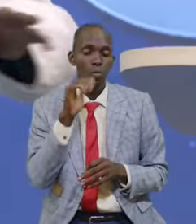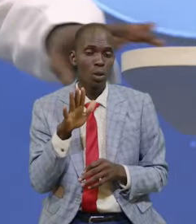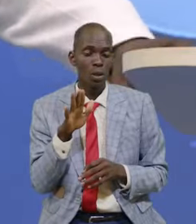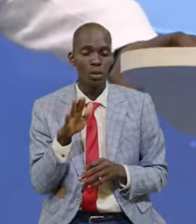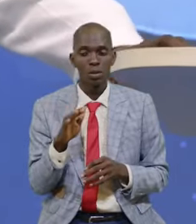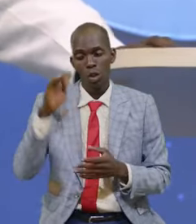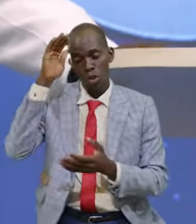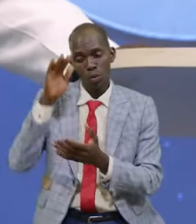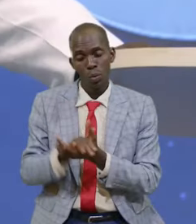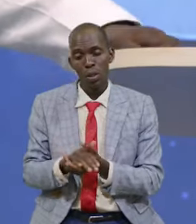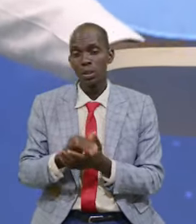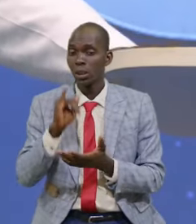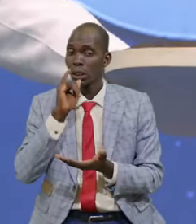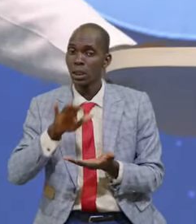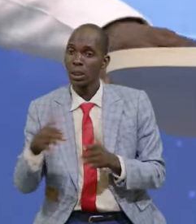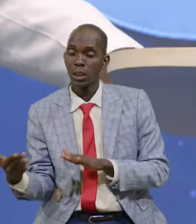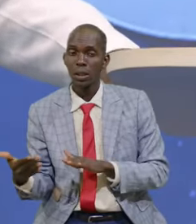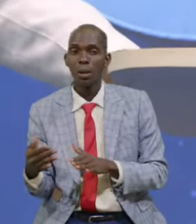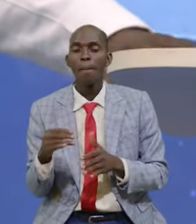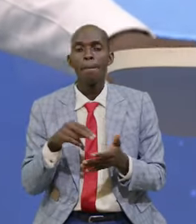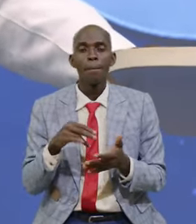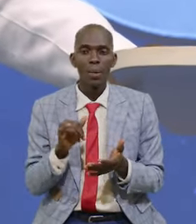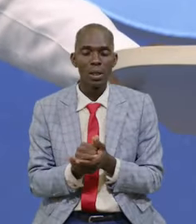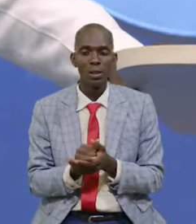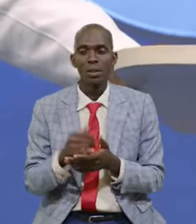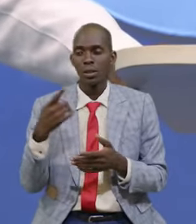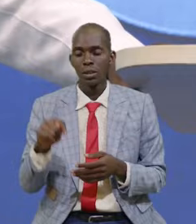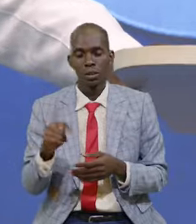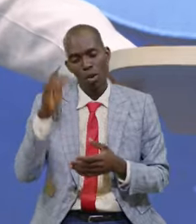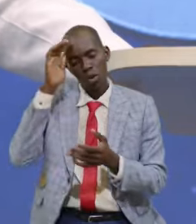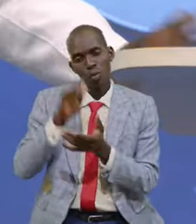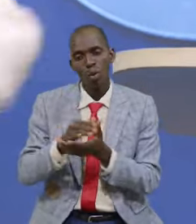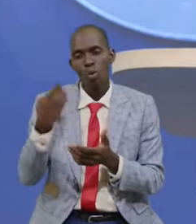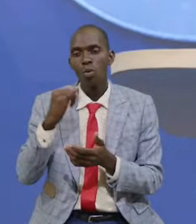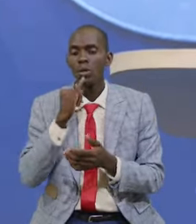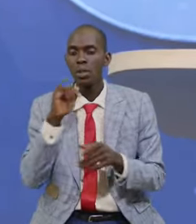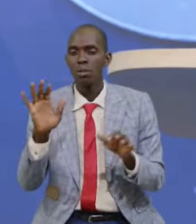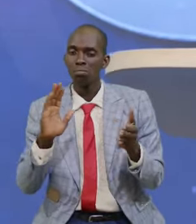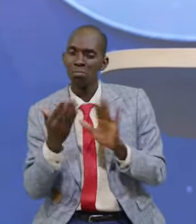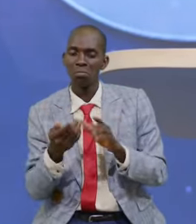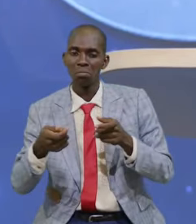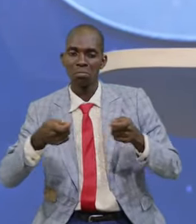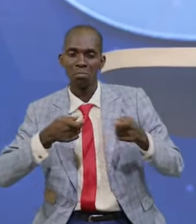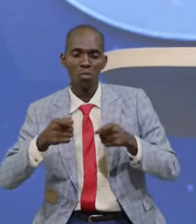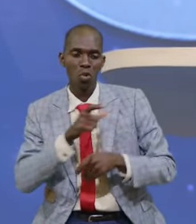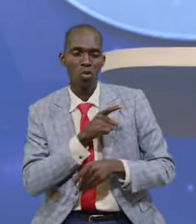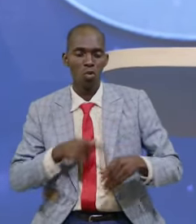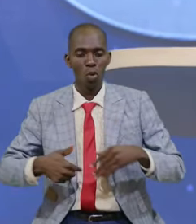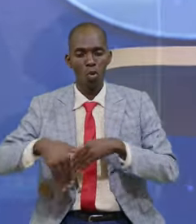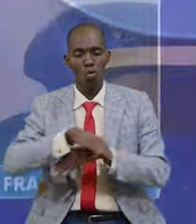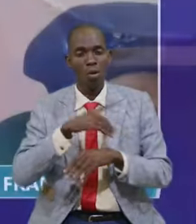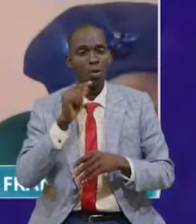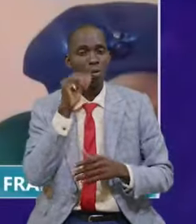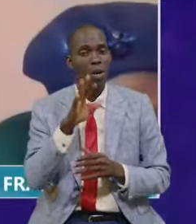if the husband be dead, if the one that has the control, the lordship, the law over her, if that one be